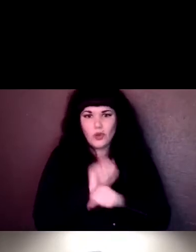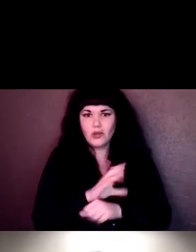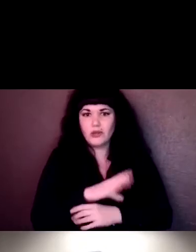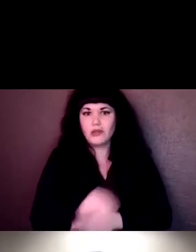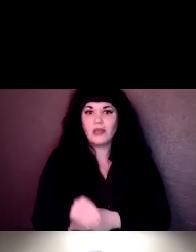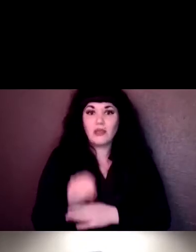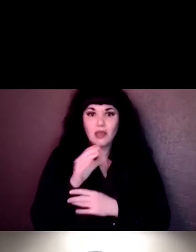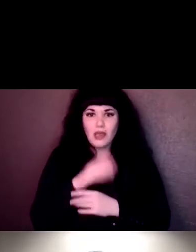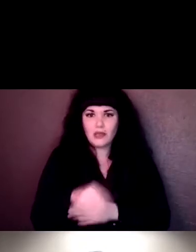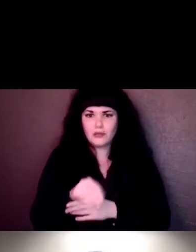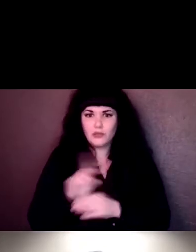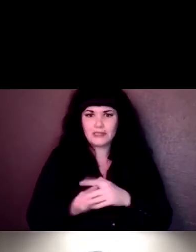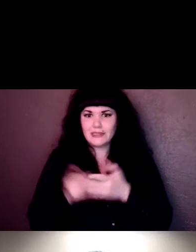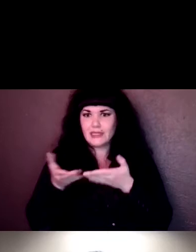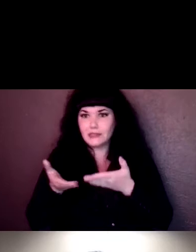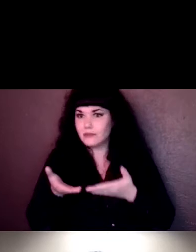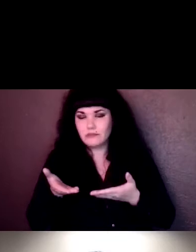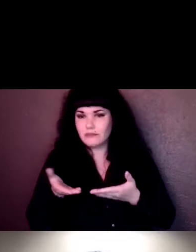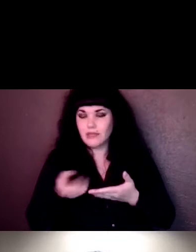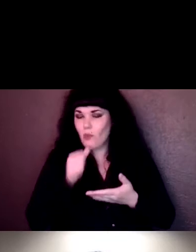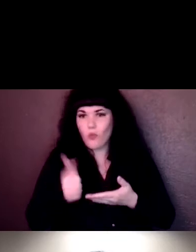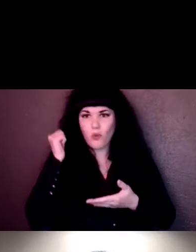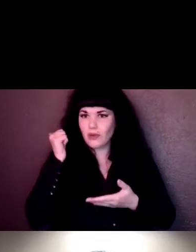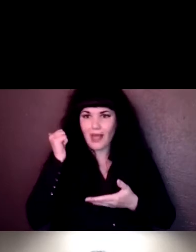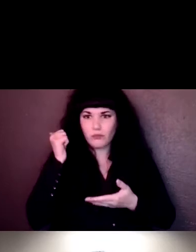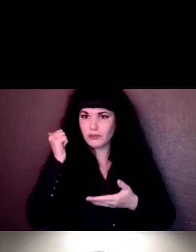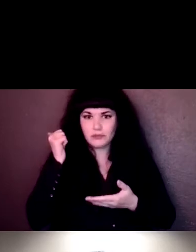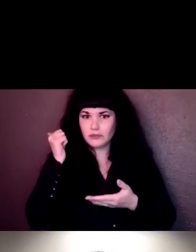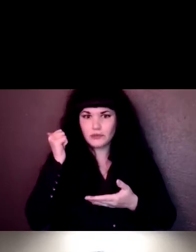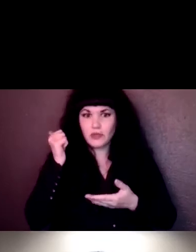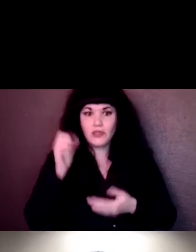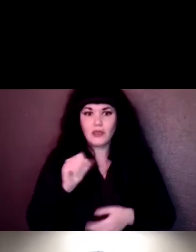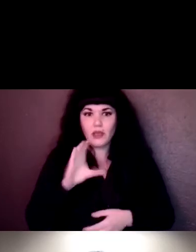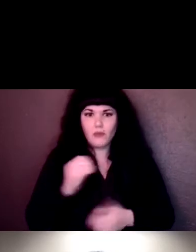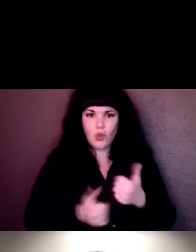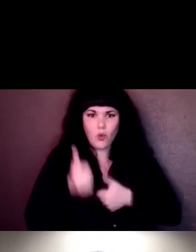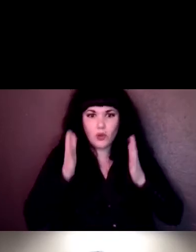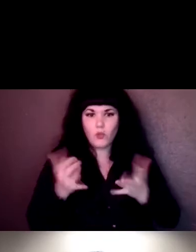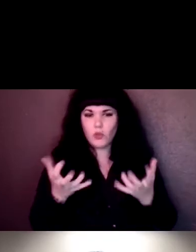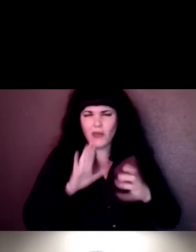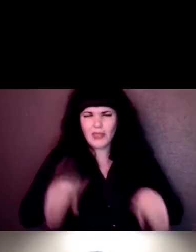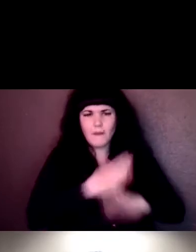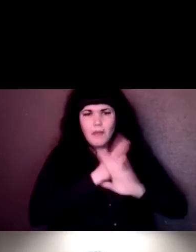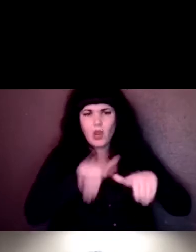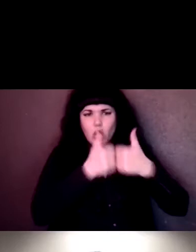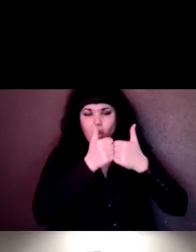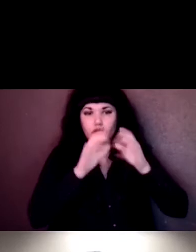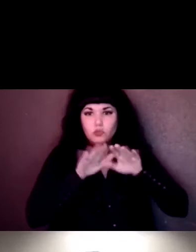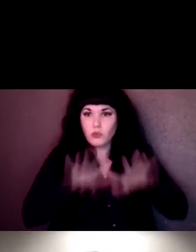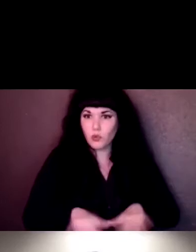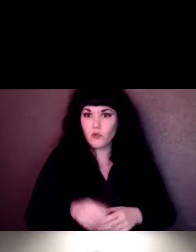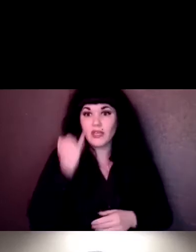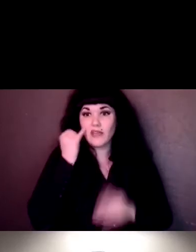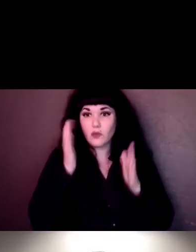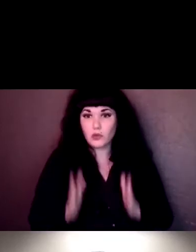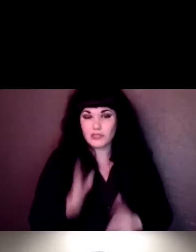be very helpful to the employer. So we want to remove that barrier as much as possible. Those that are in pain will tell